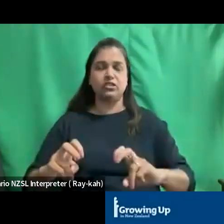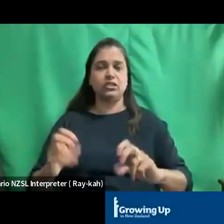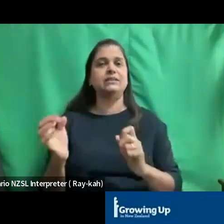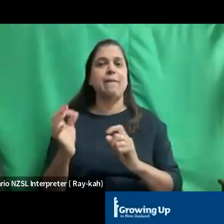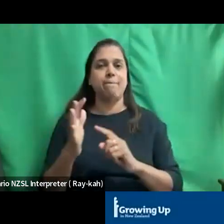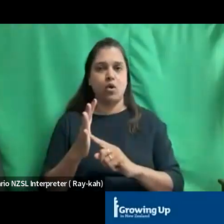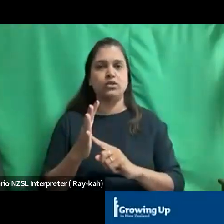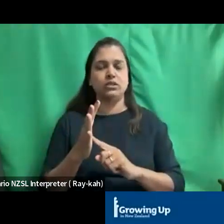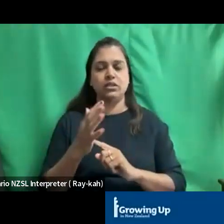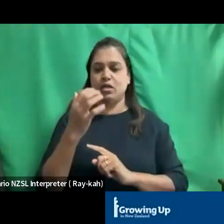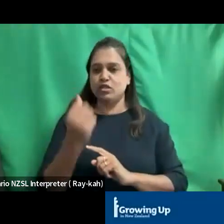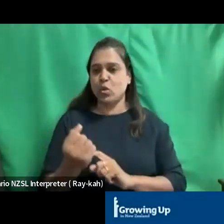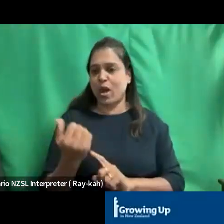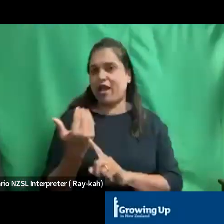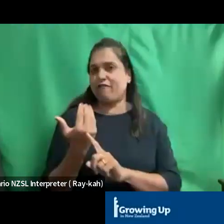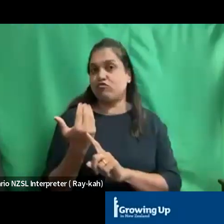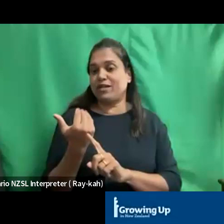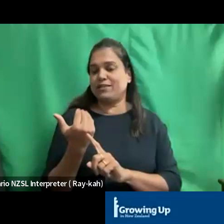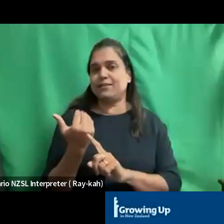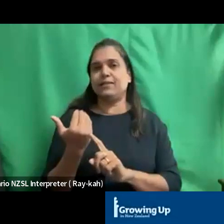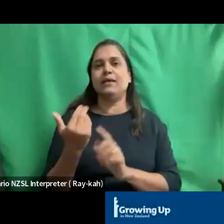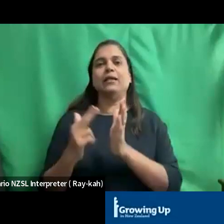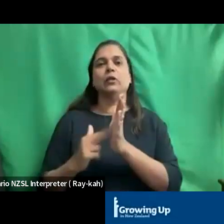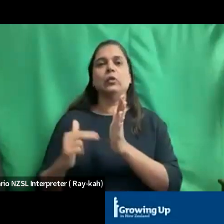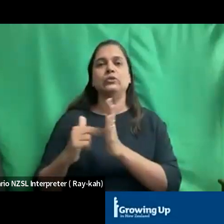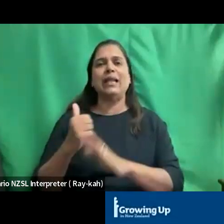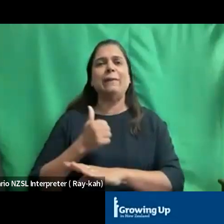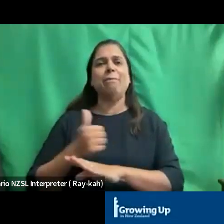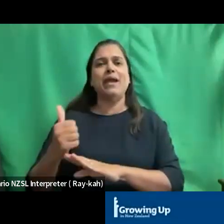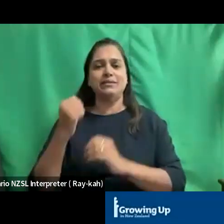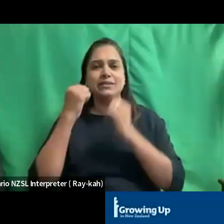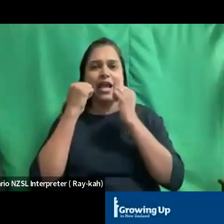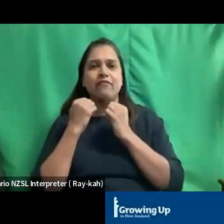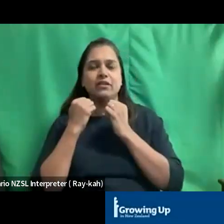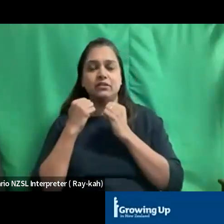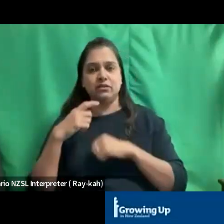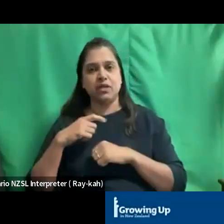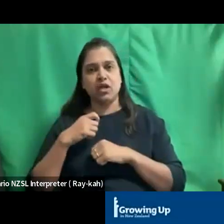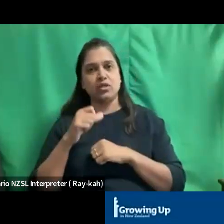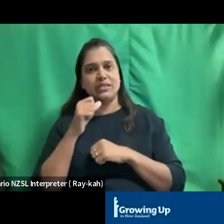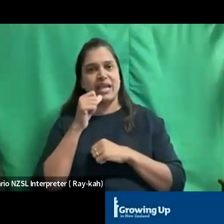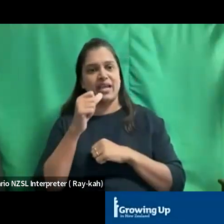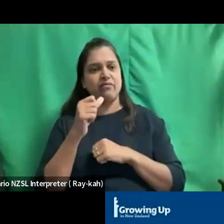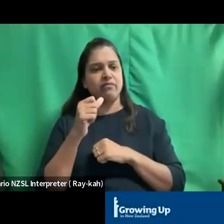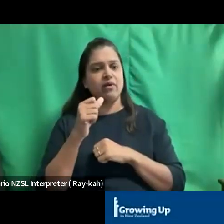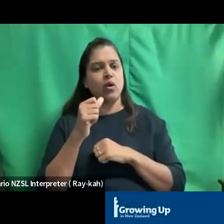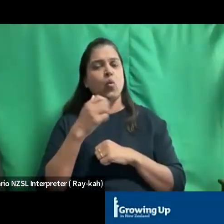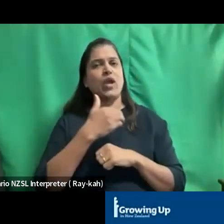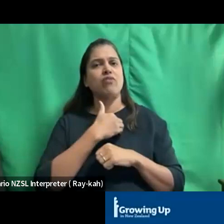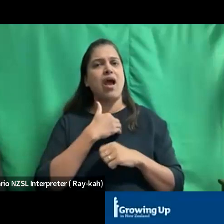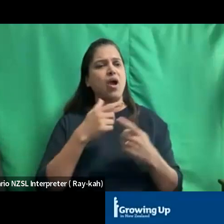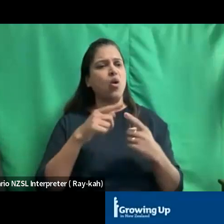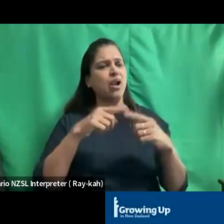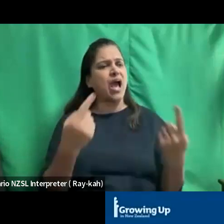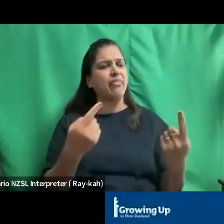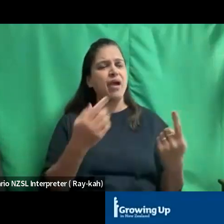have recent New Zealand evidence to point to, because if we are just relying on evidence from other age groups or from other